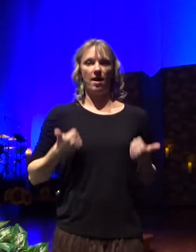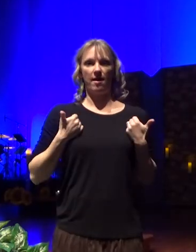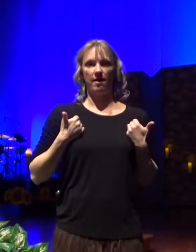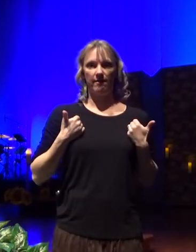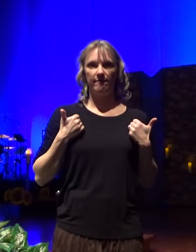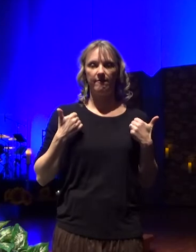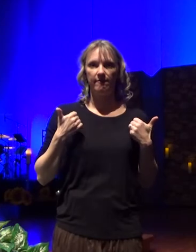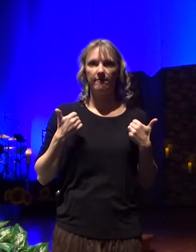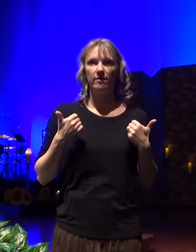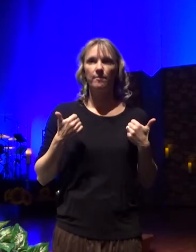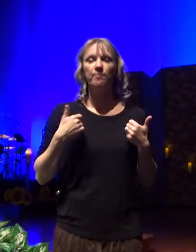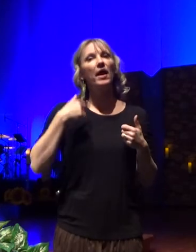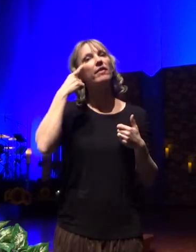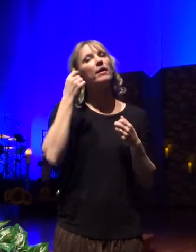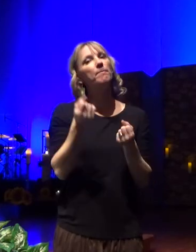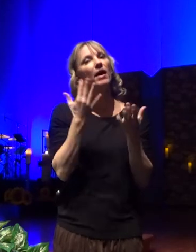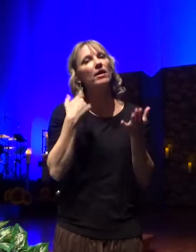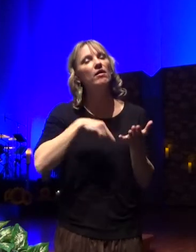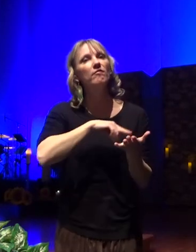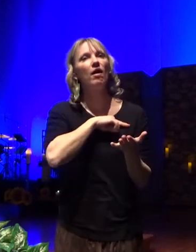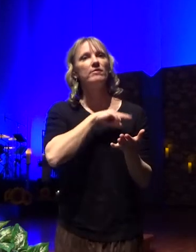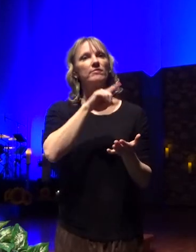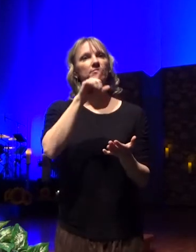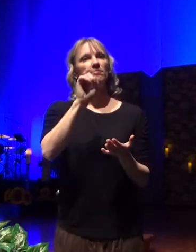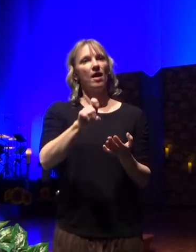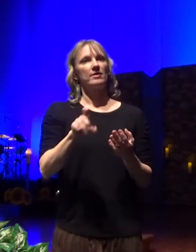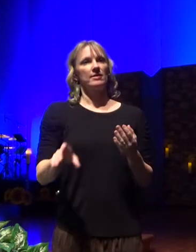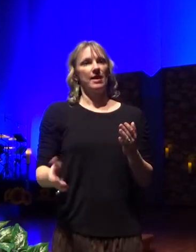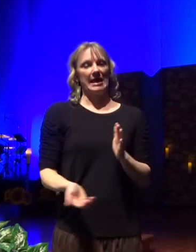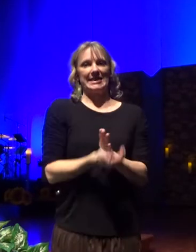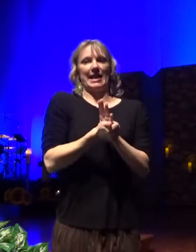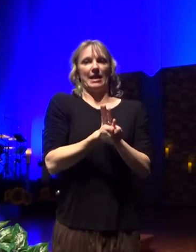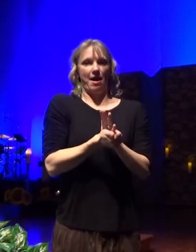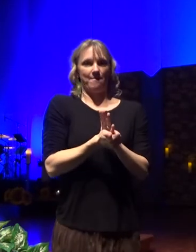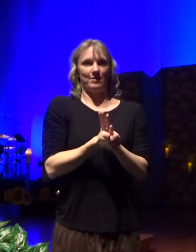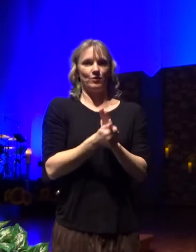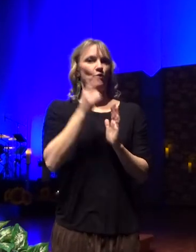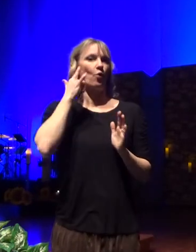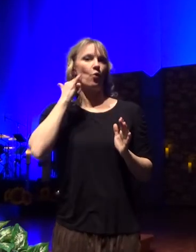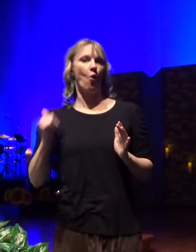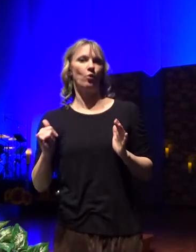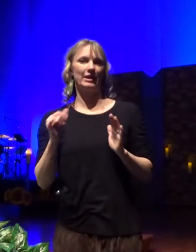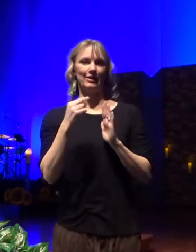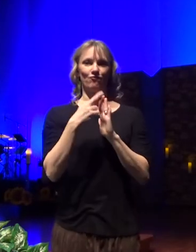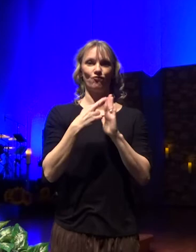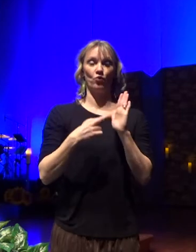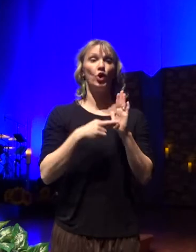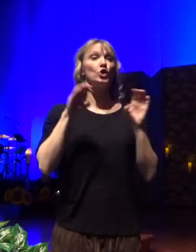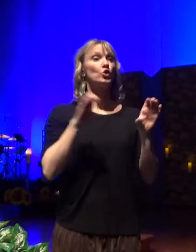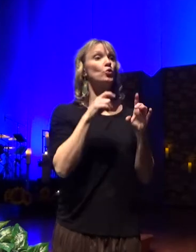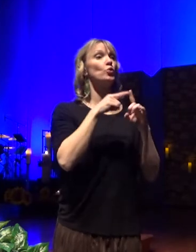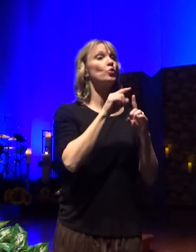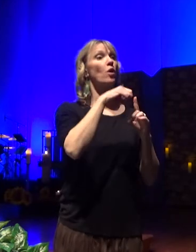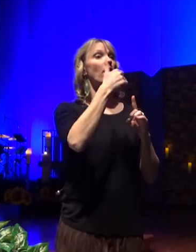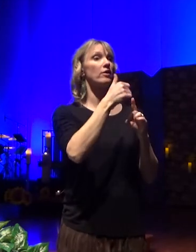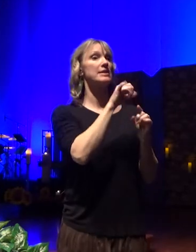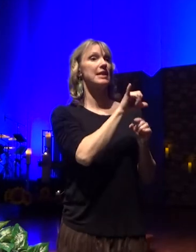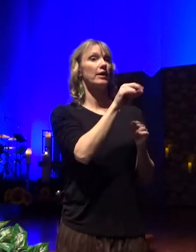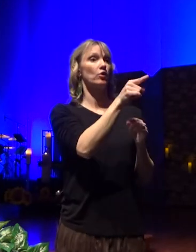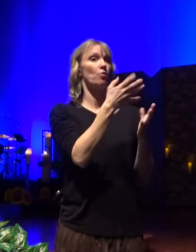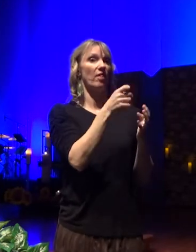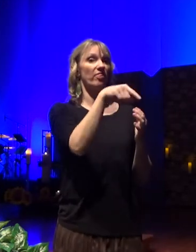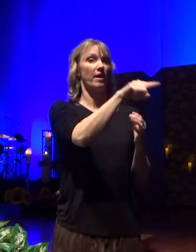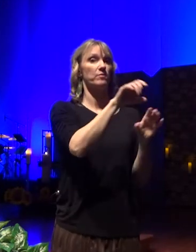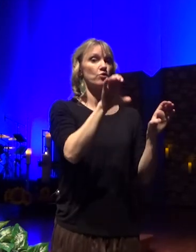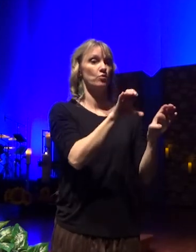lives. I think many of us, we need to add an addendum to the golden rule. You know, do unto others as you